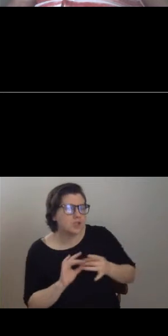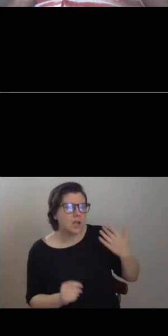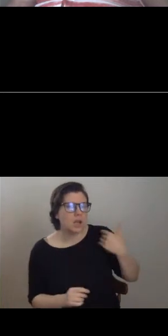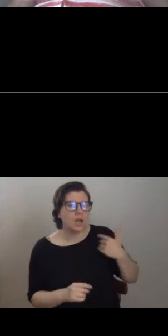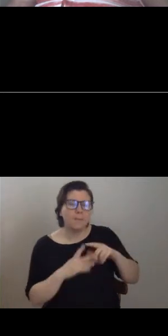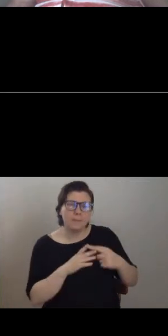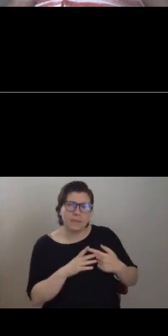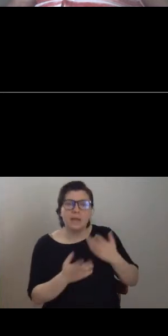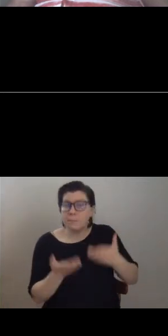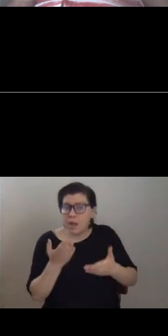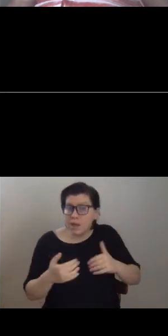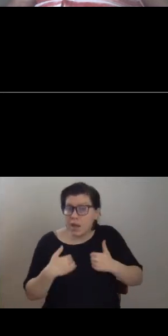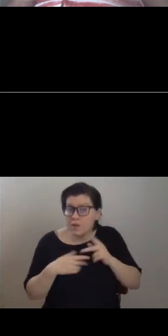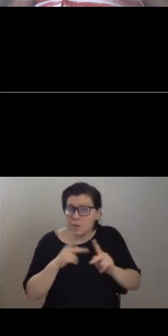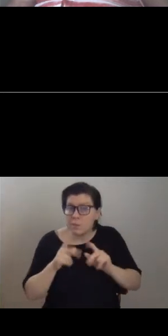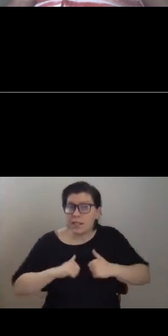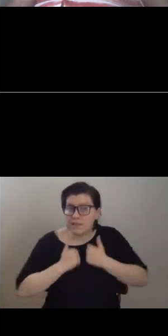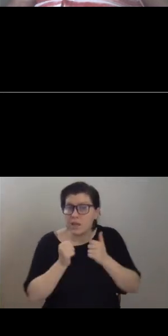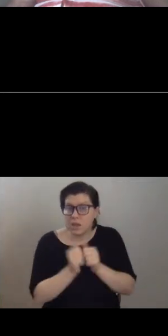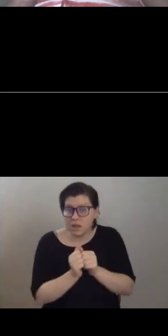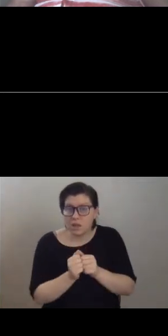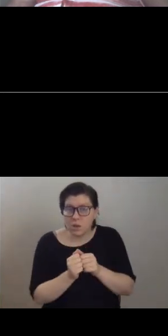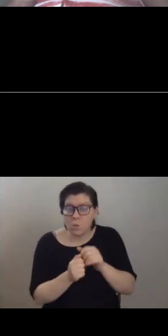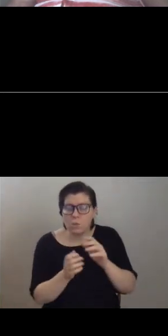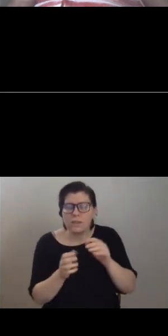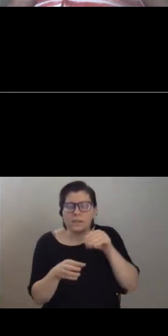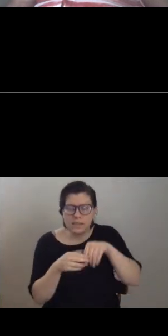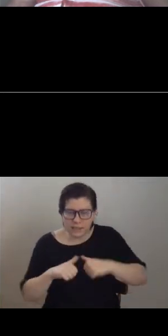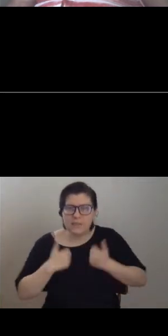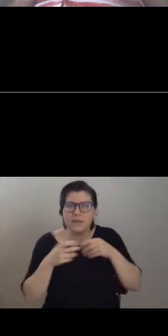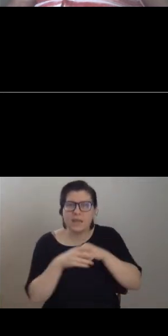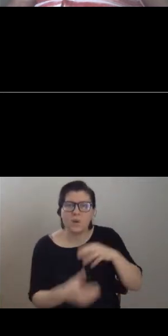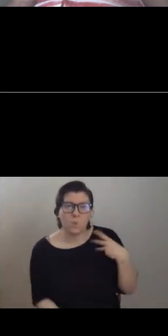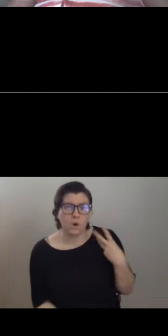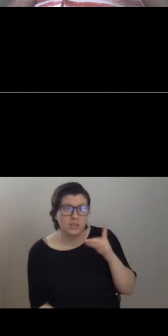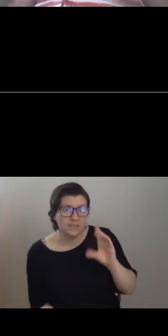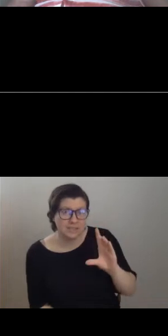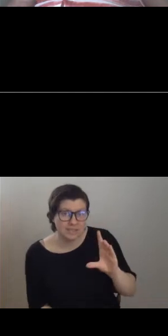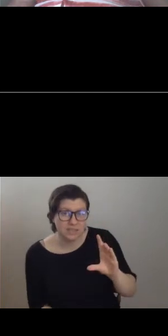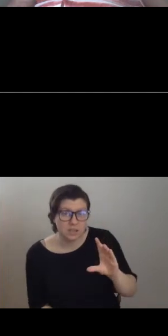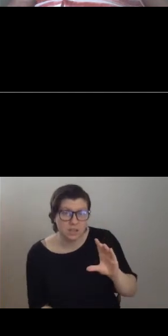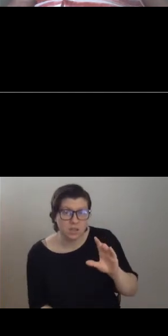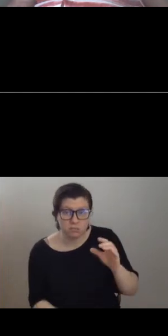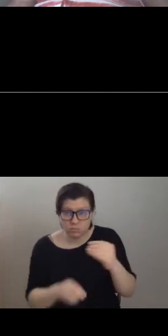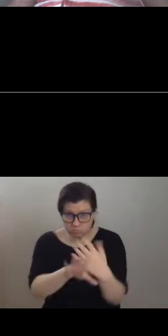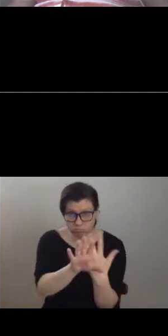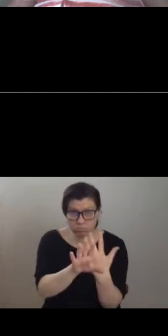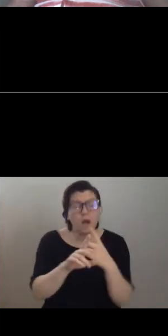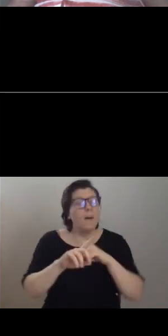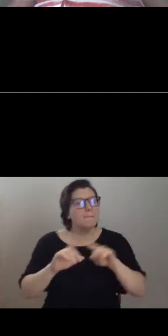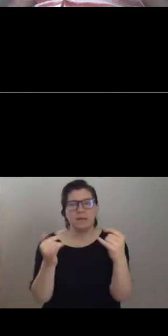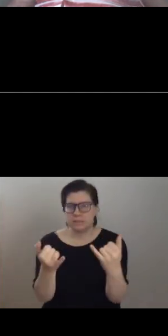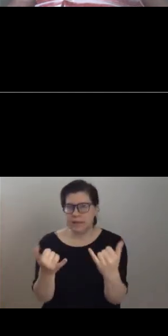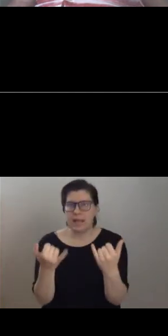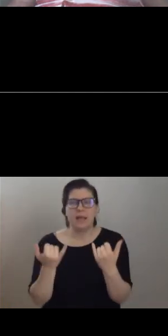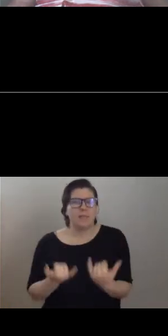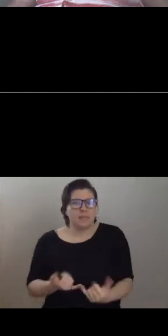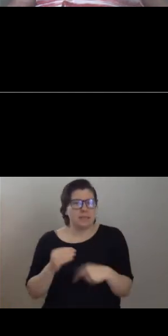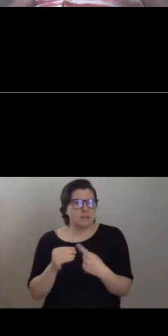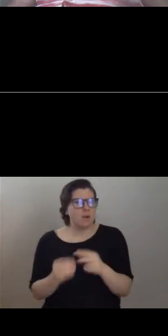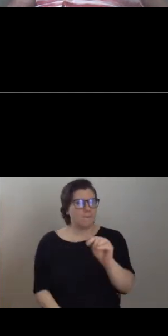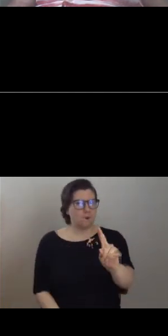people that live in Washington, D.C., but today we're just talking about Maryland specific. So just to clarify to our